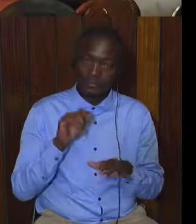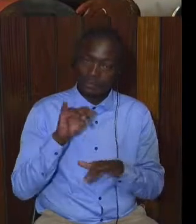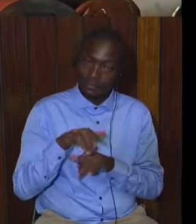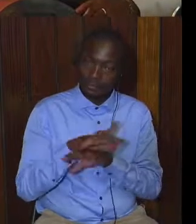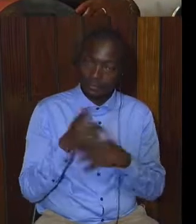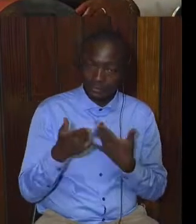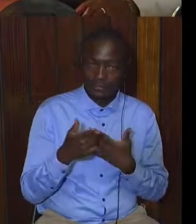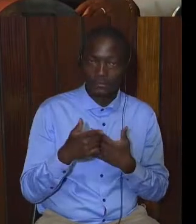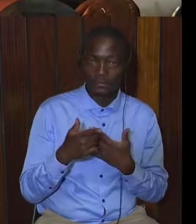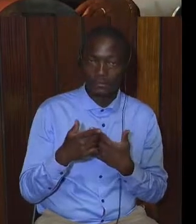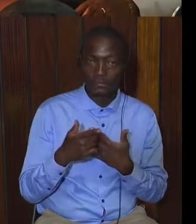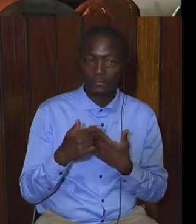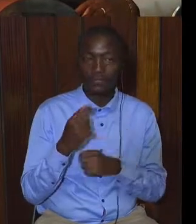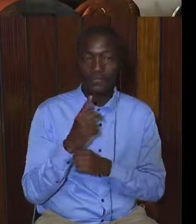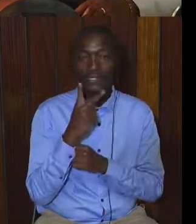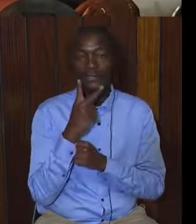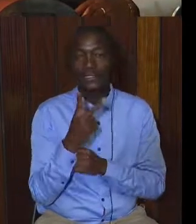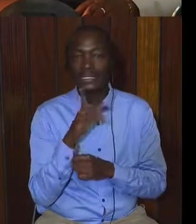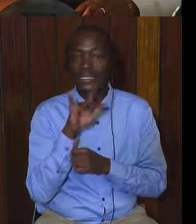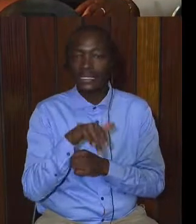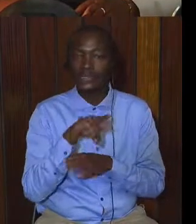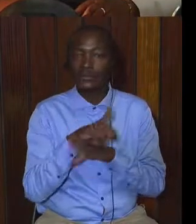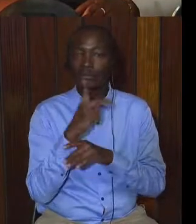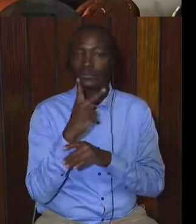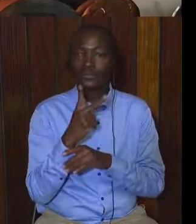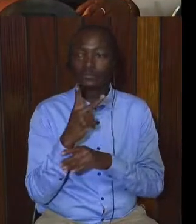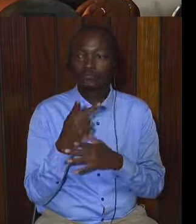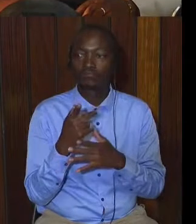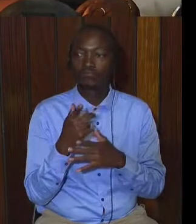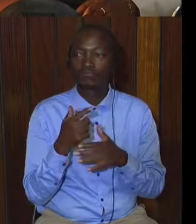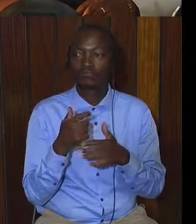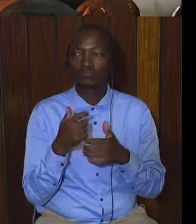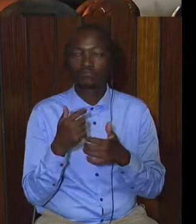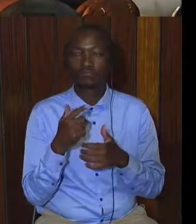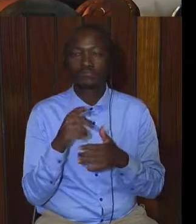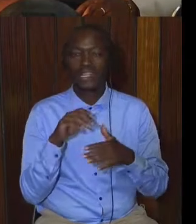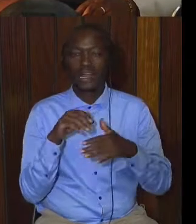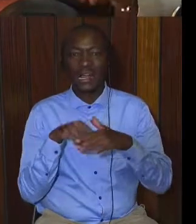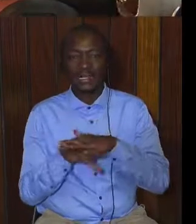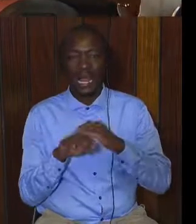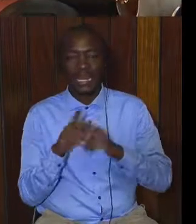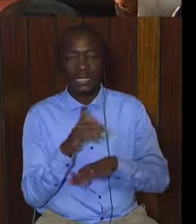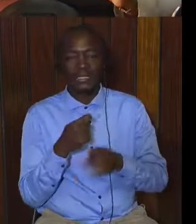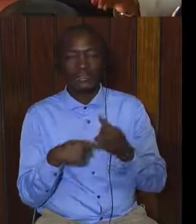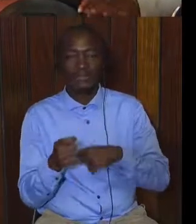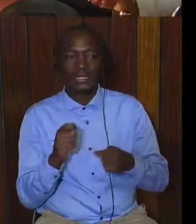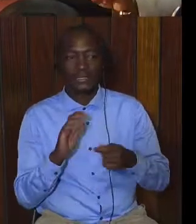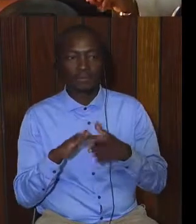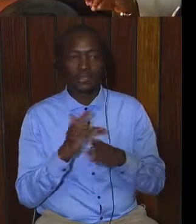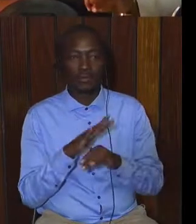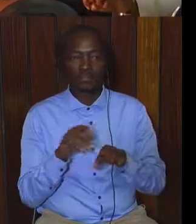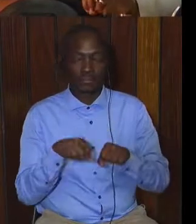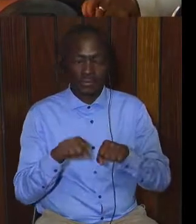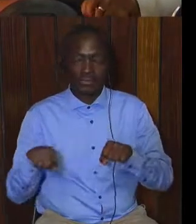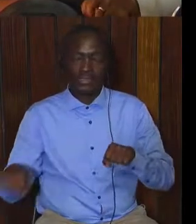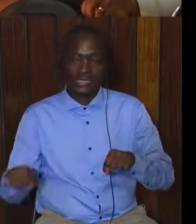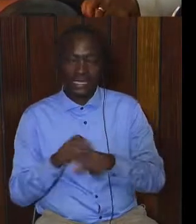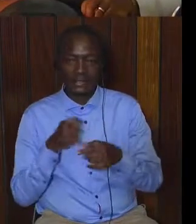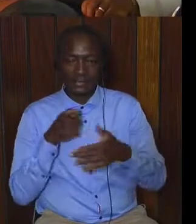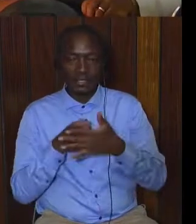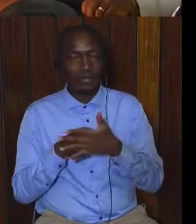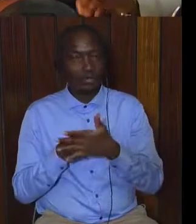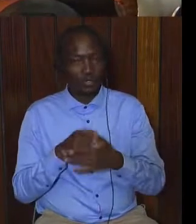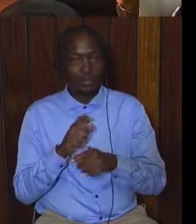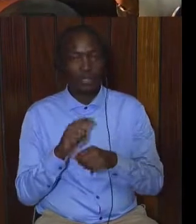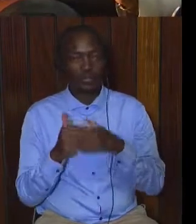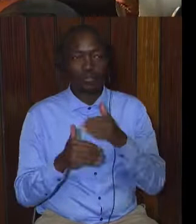they projected that there will be a significant underspending because of those delayed procurement